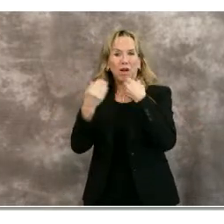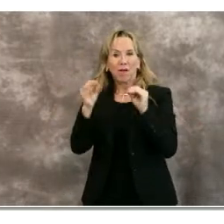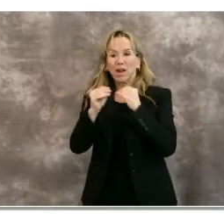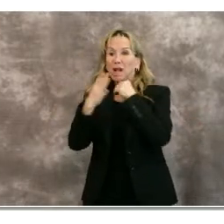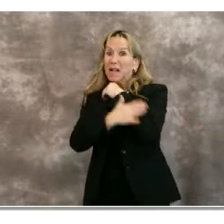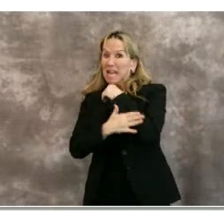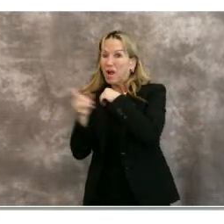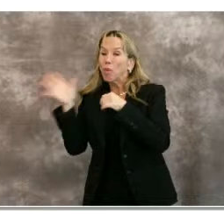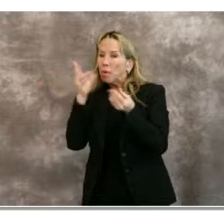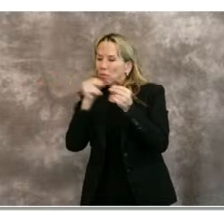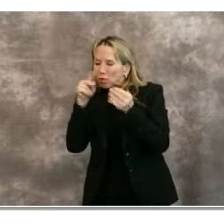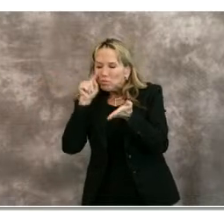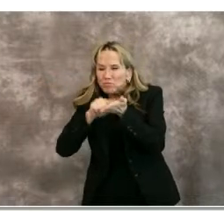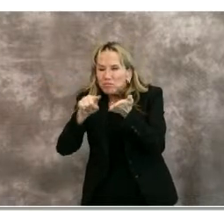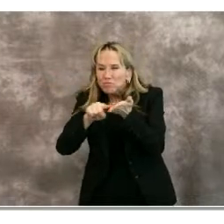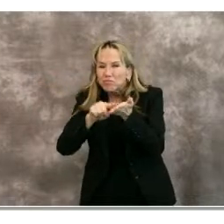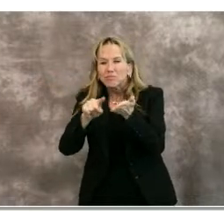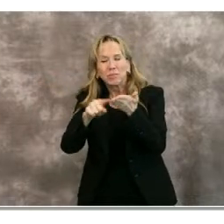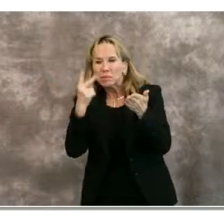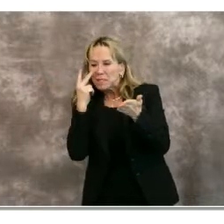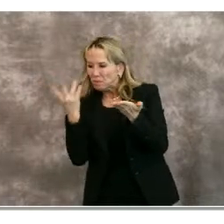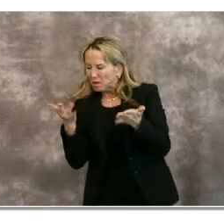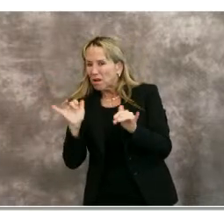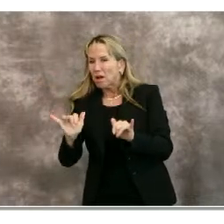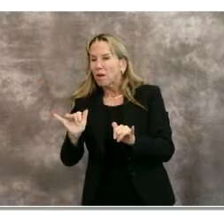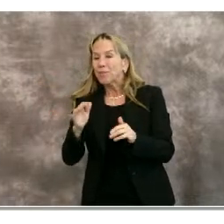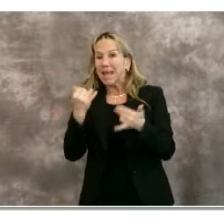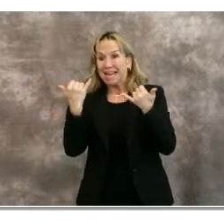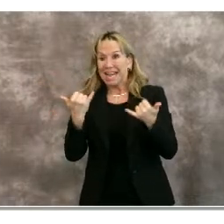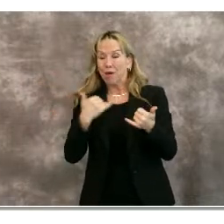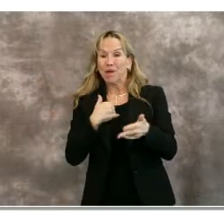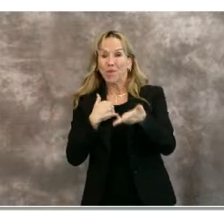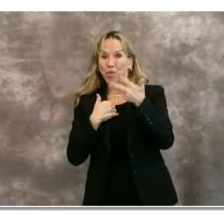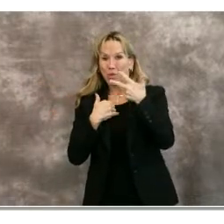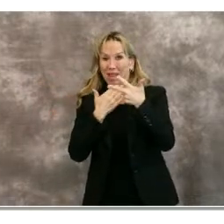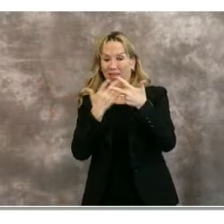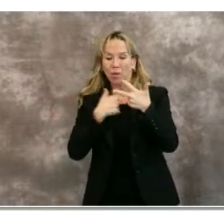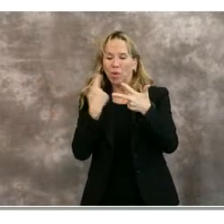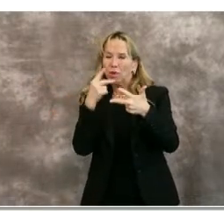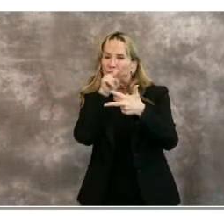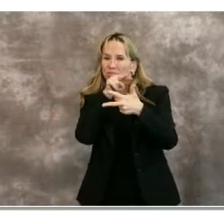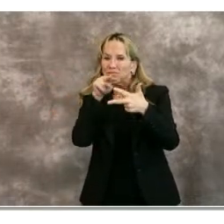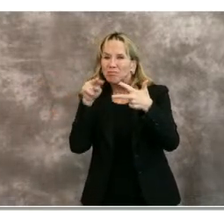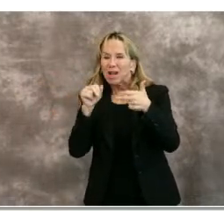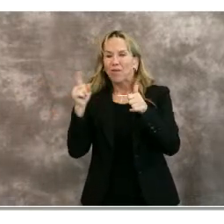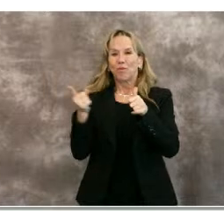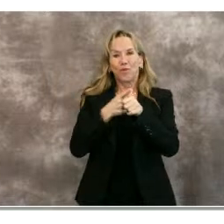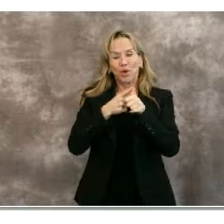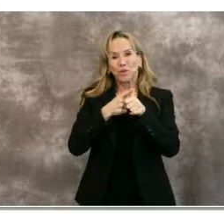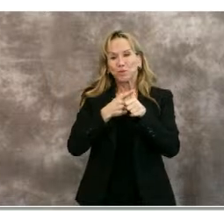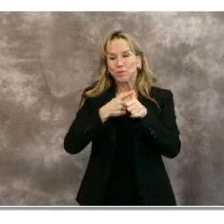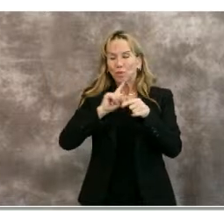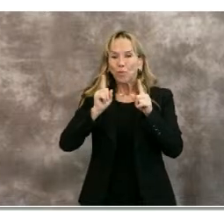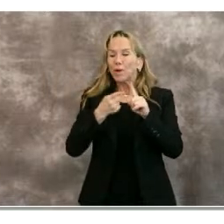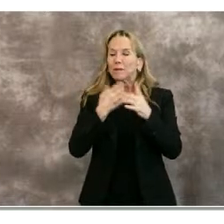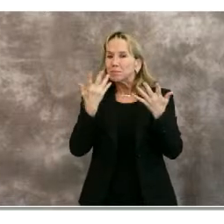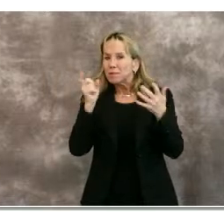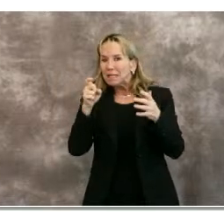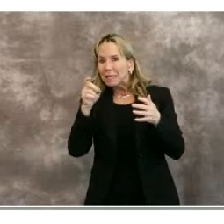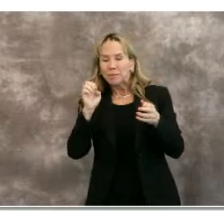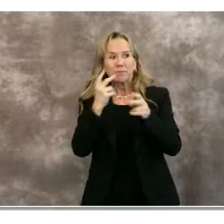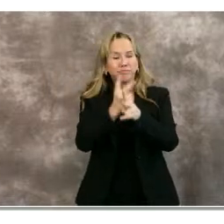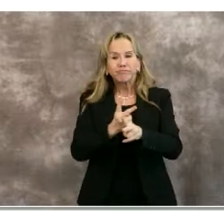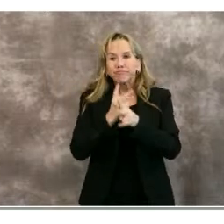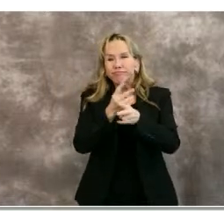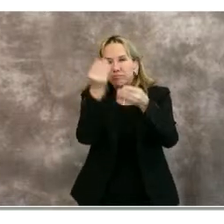that we will look at initially as raising the alarm, if you